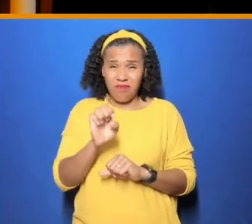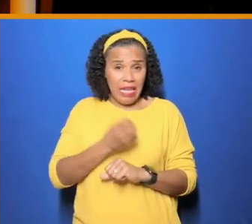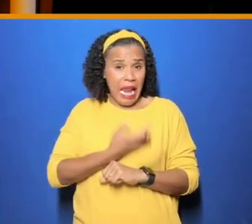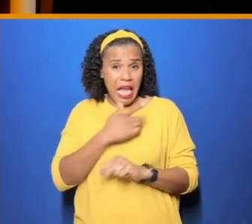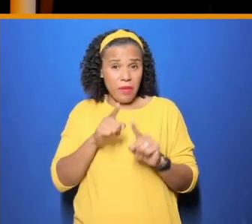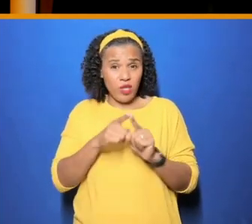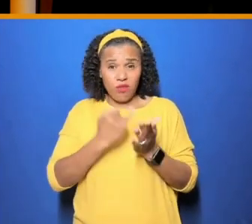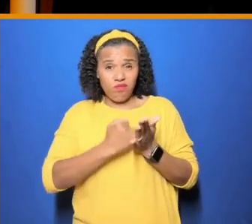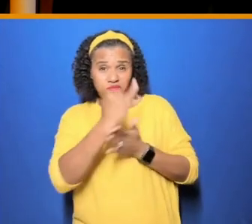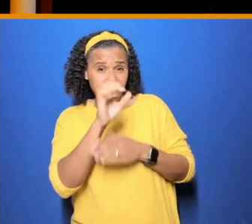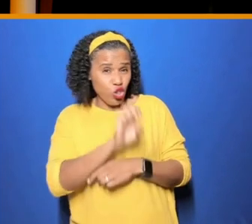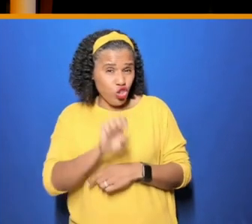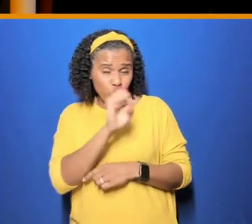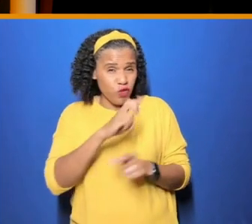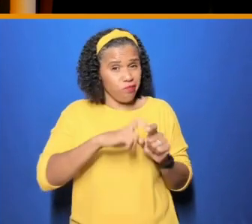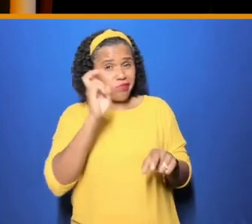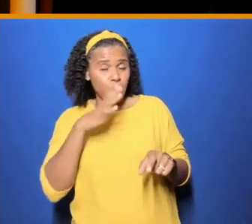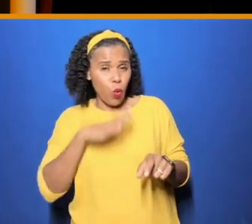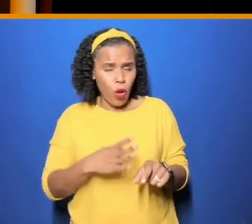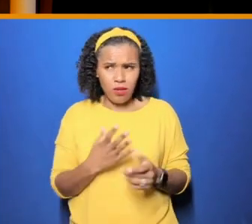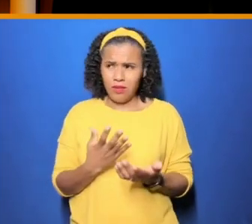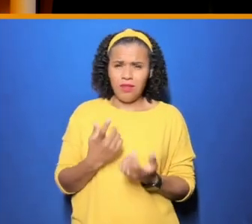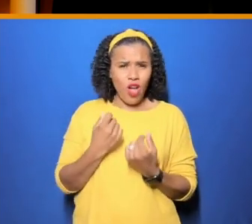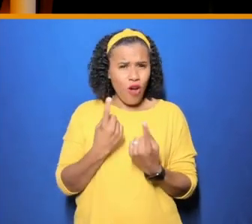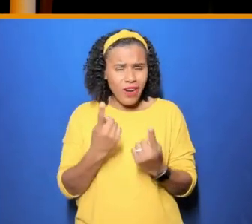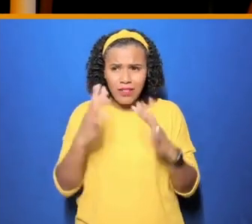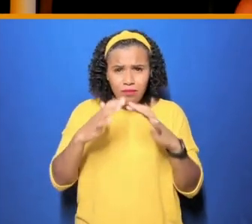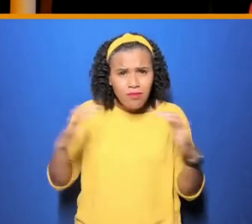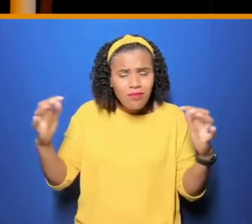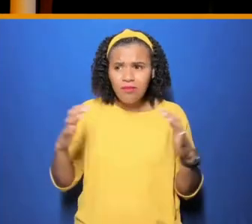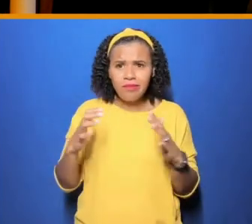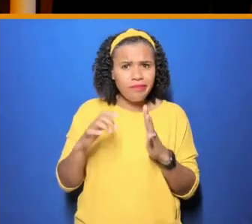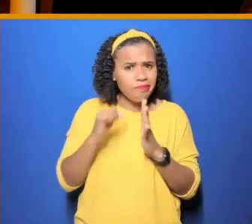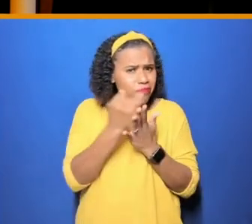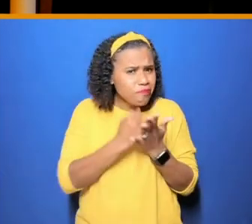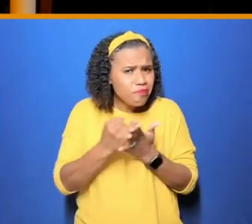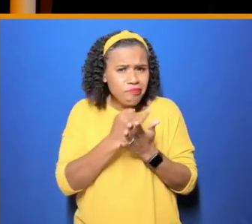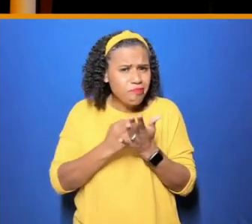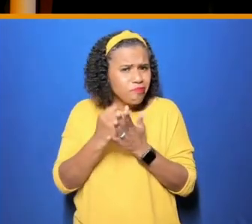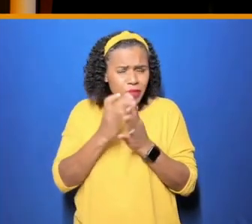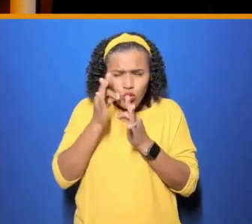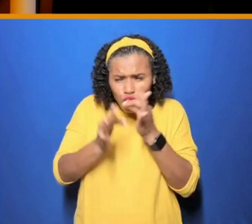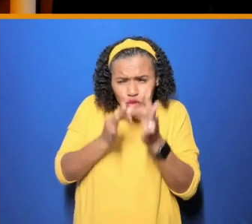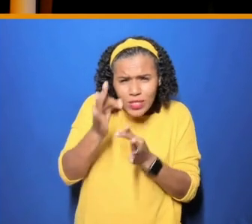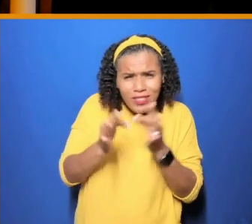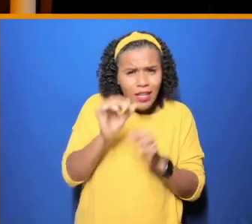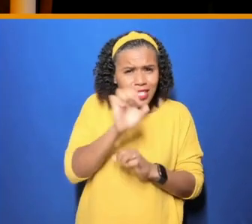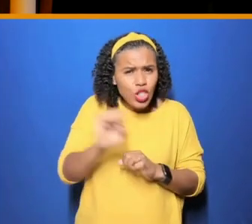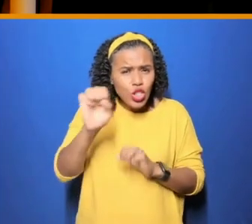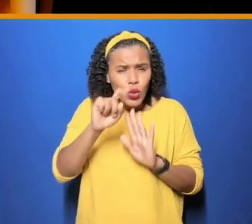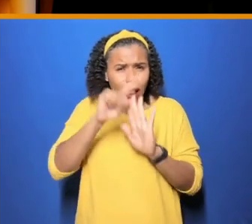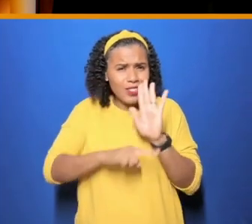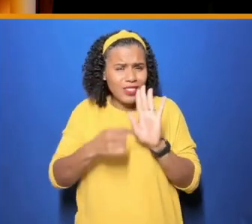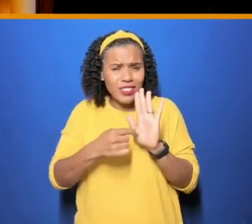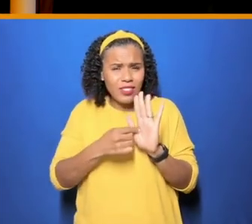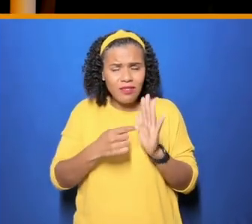me then how poor we were as a parliament at scrutinising any EU legislation whatsoever. It probably contributed to this wrong view